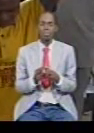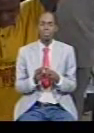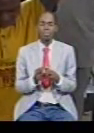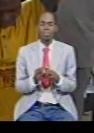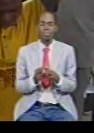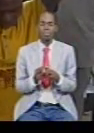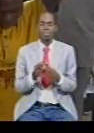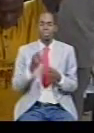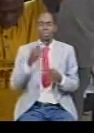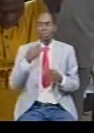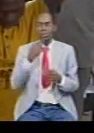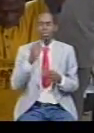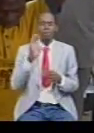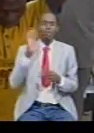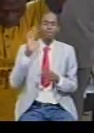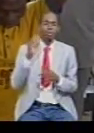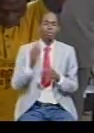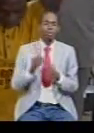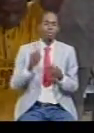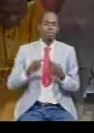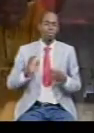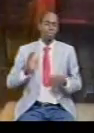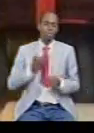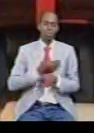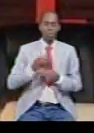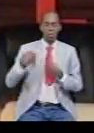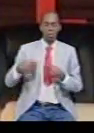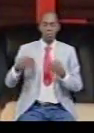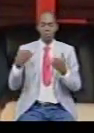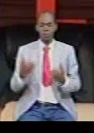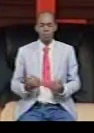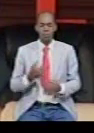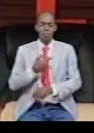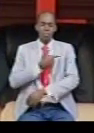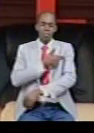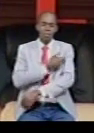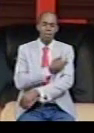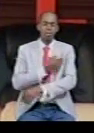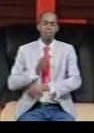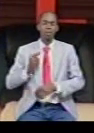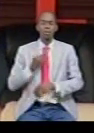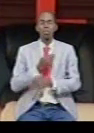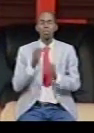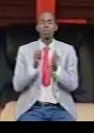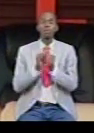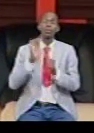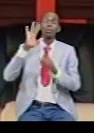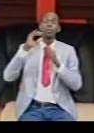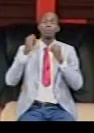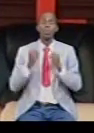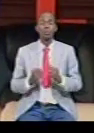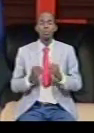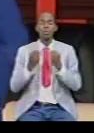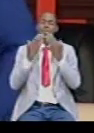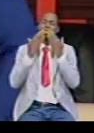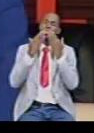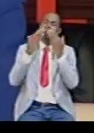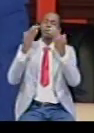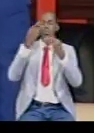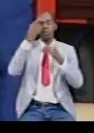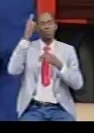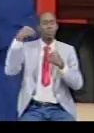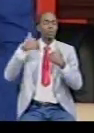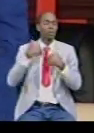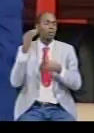Speak your word to our hearts right now. Inject us with your power. Thank you because we know you have